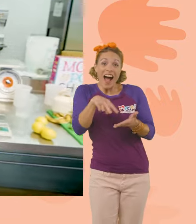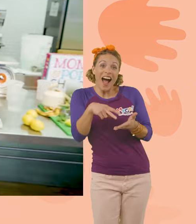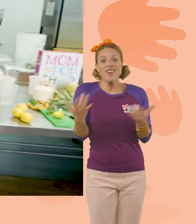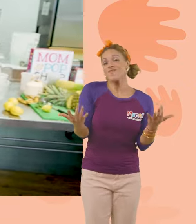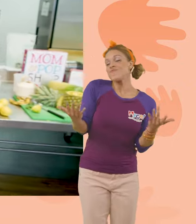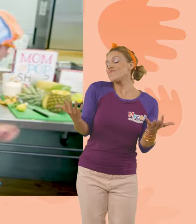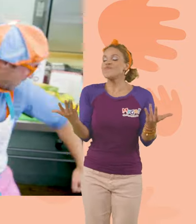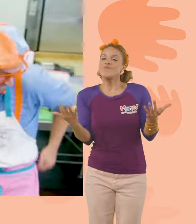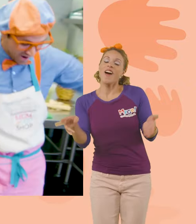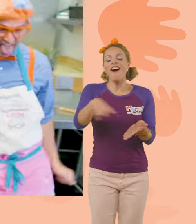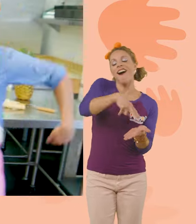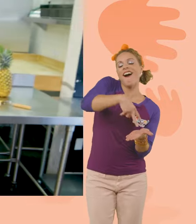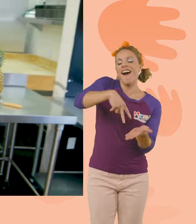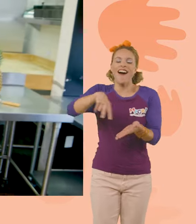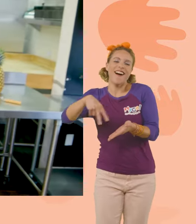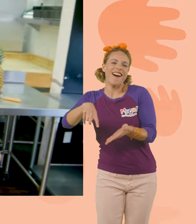wait.